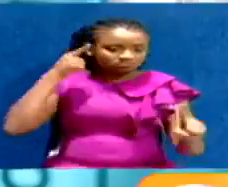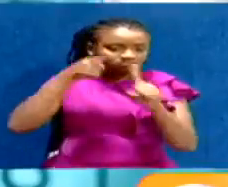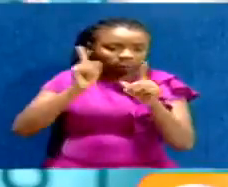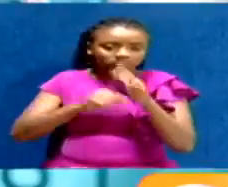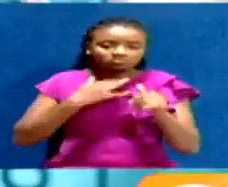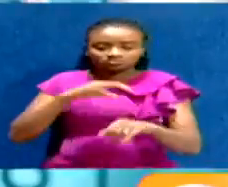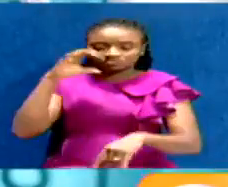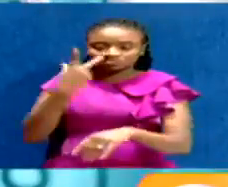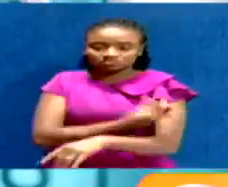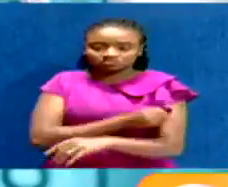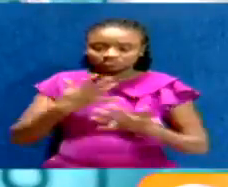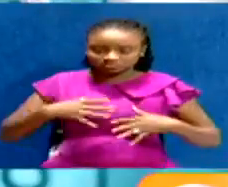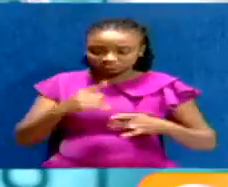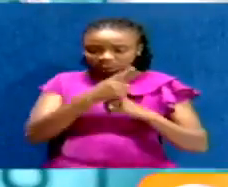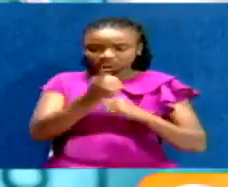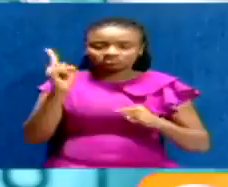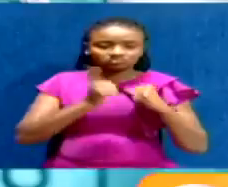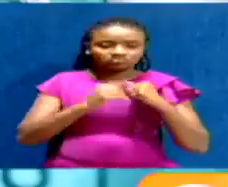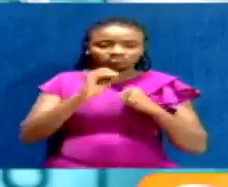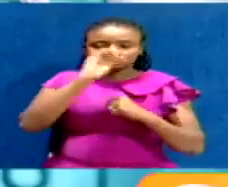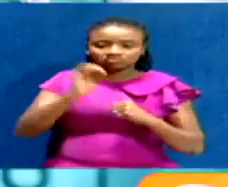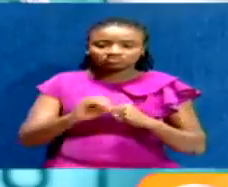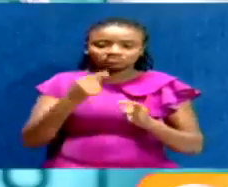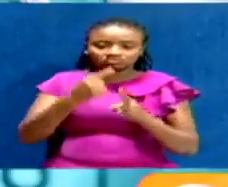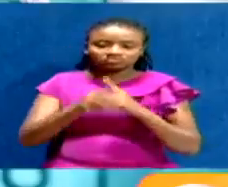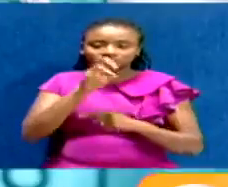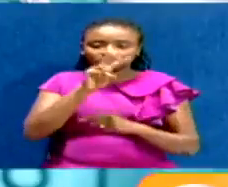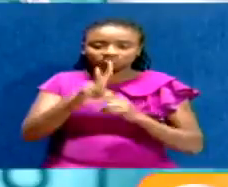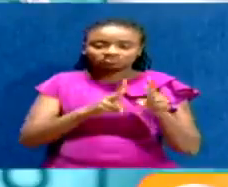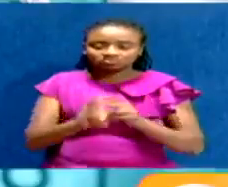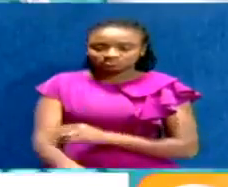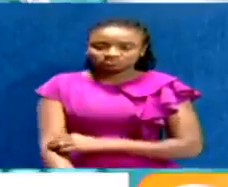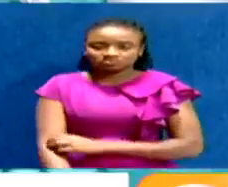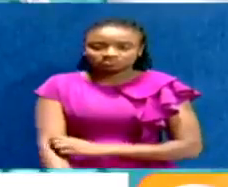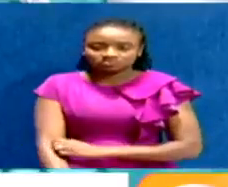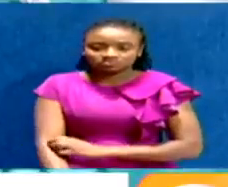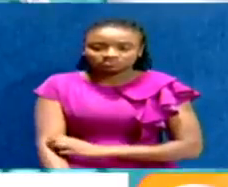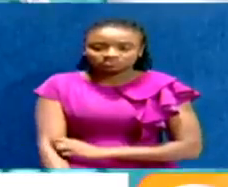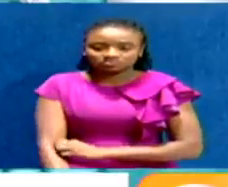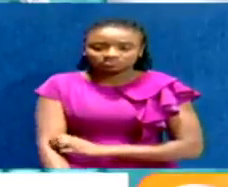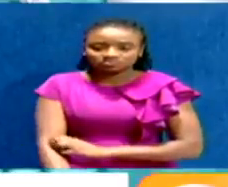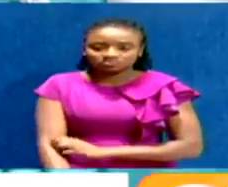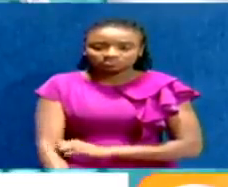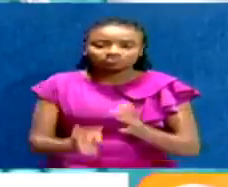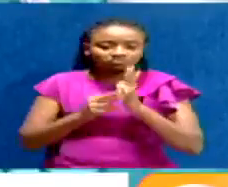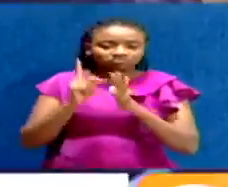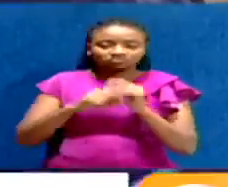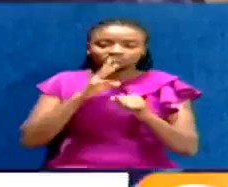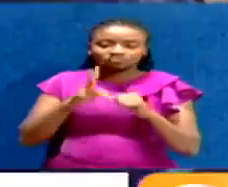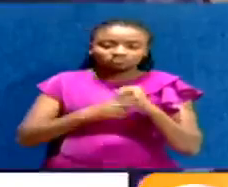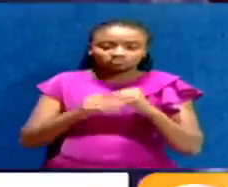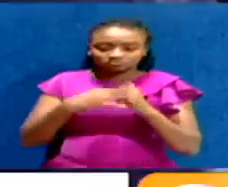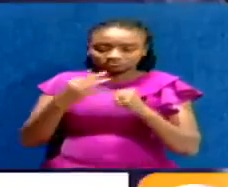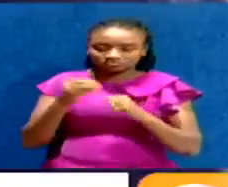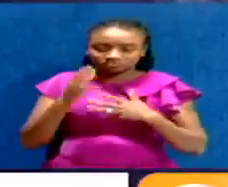is to vaccinate at least 60% of the population by 2022. Approximately 780 million